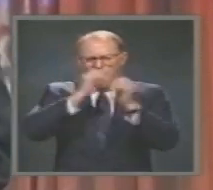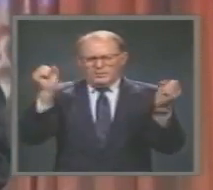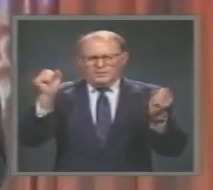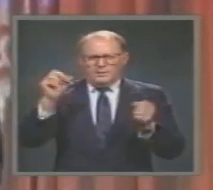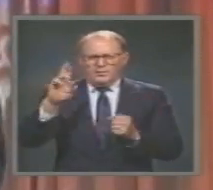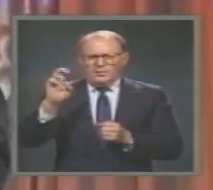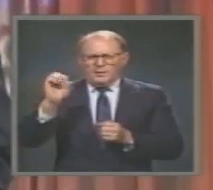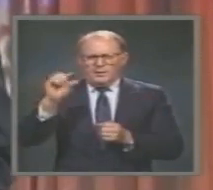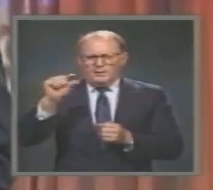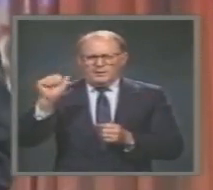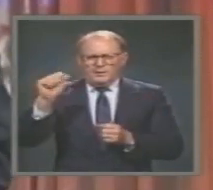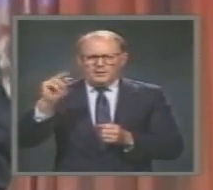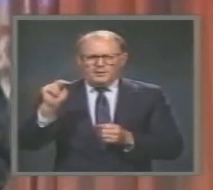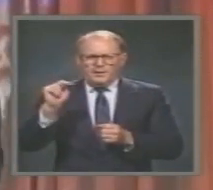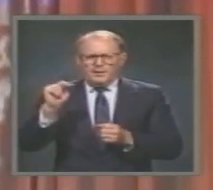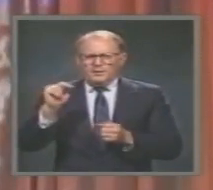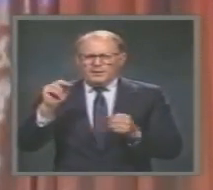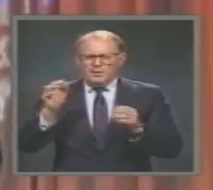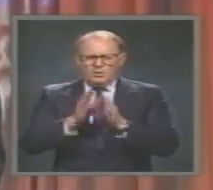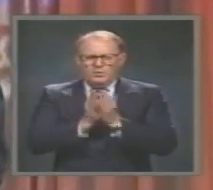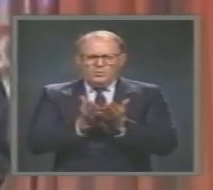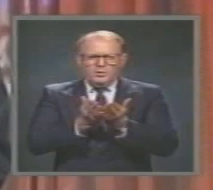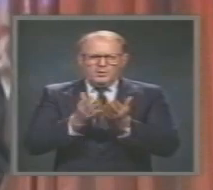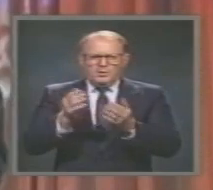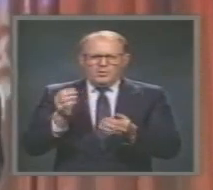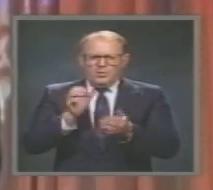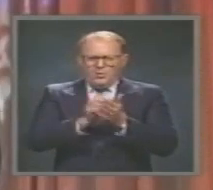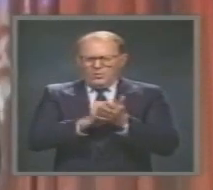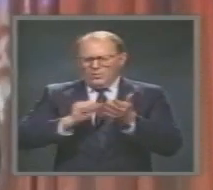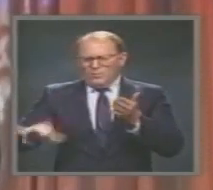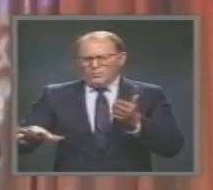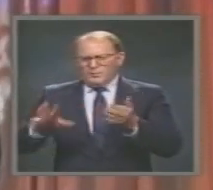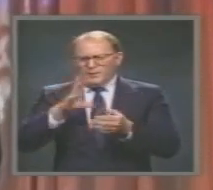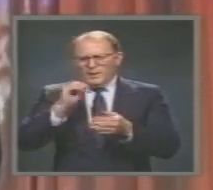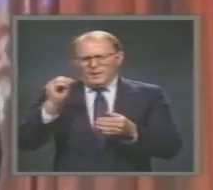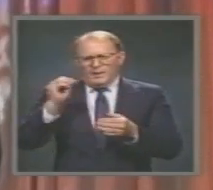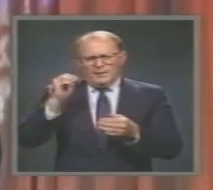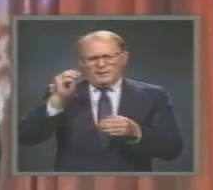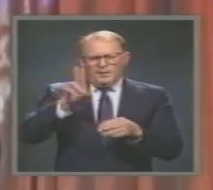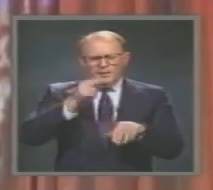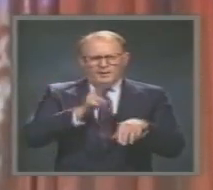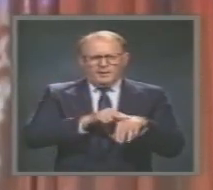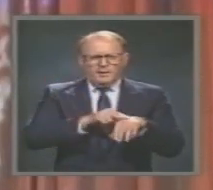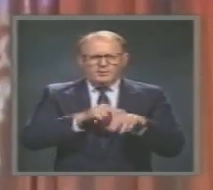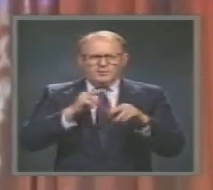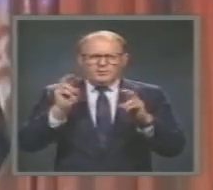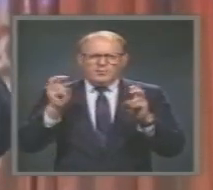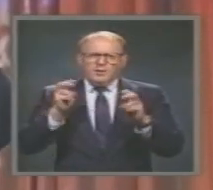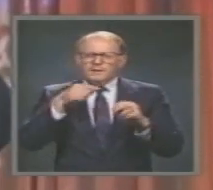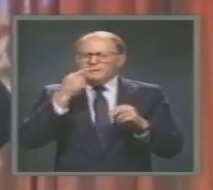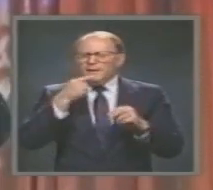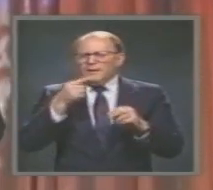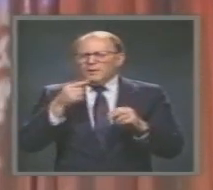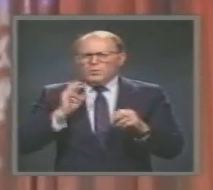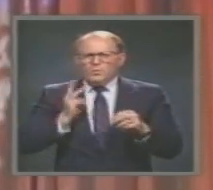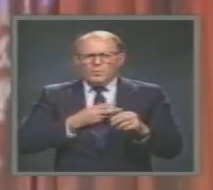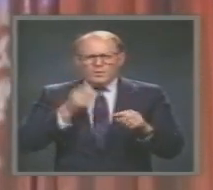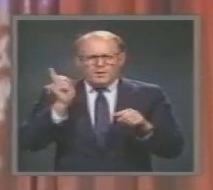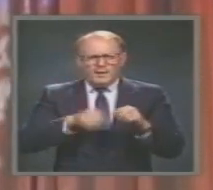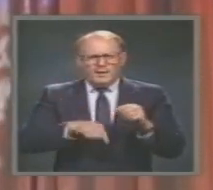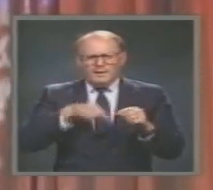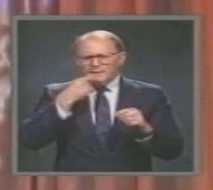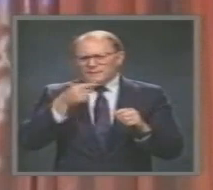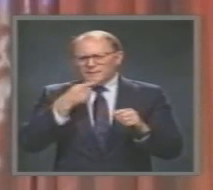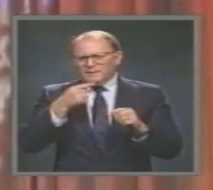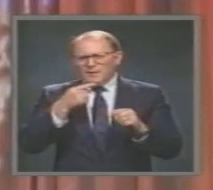book, Abortion and the Conscience of the Nation, said, "We cannot diminish the value of one